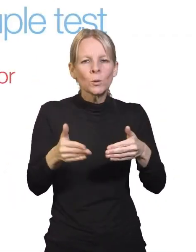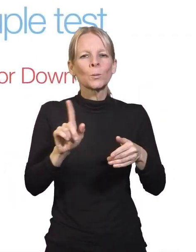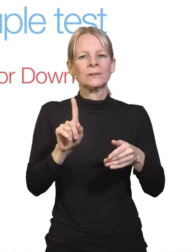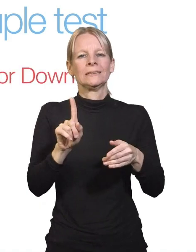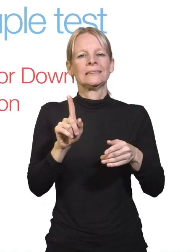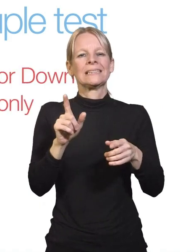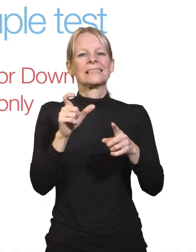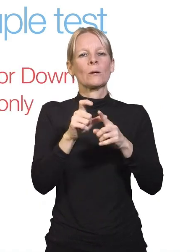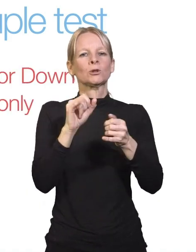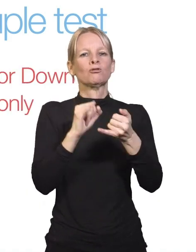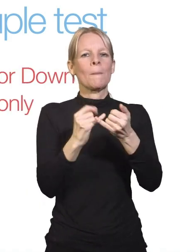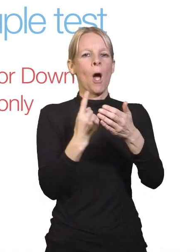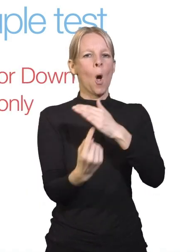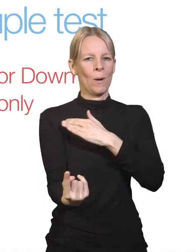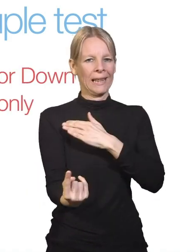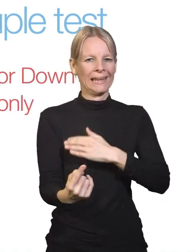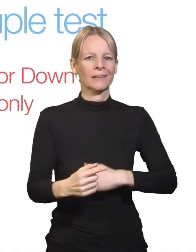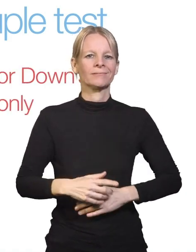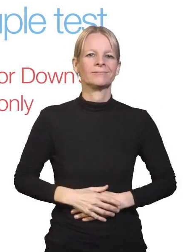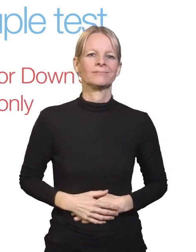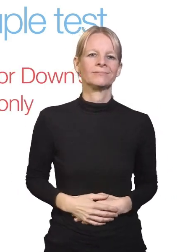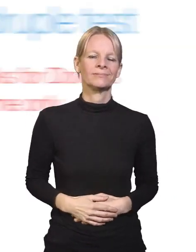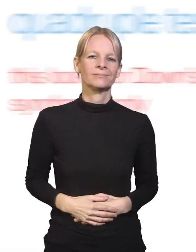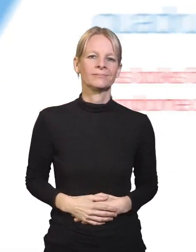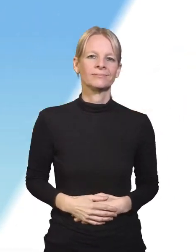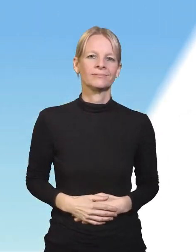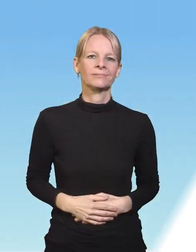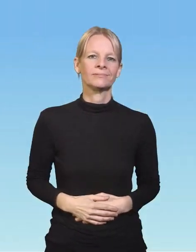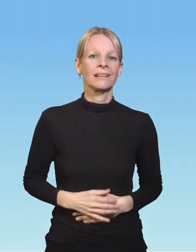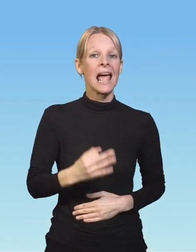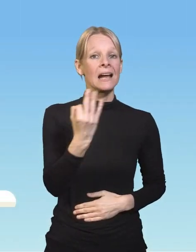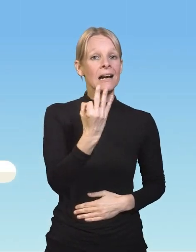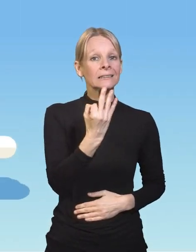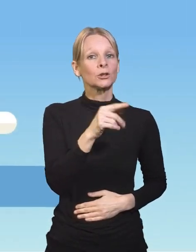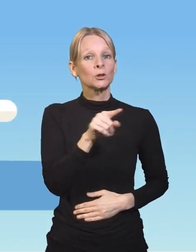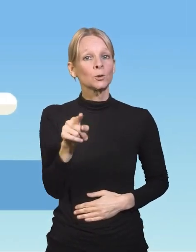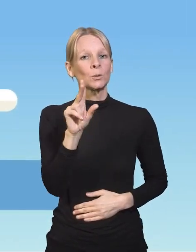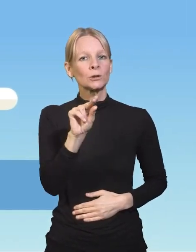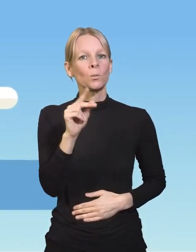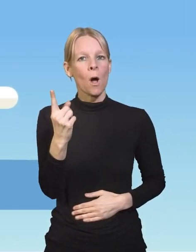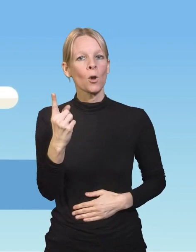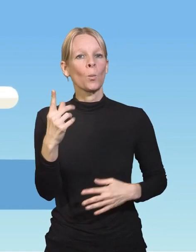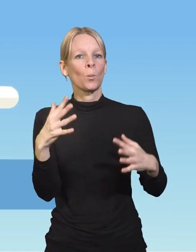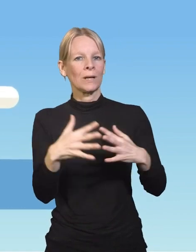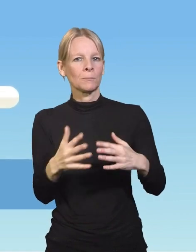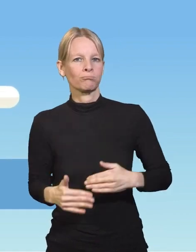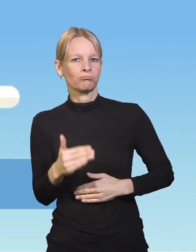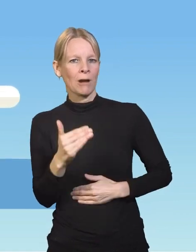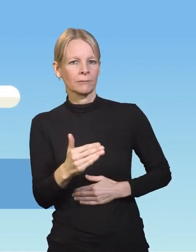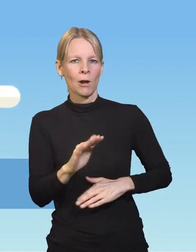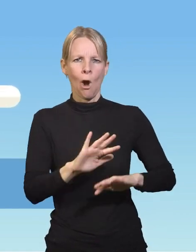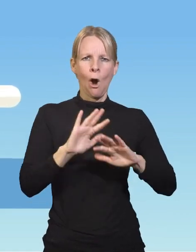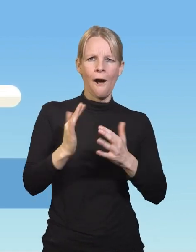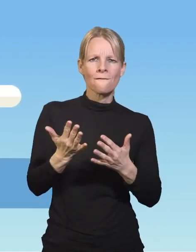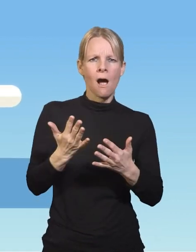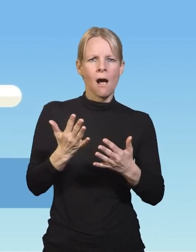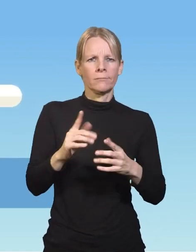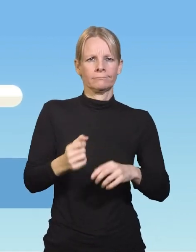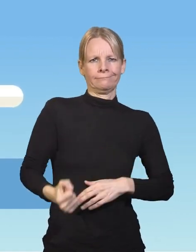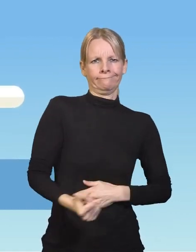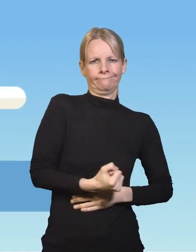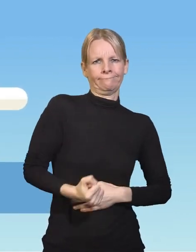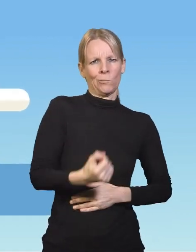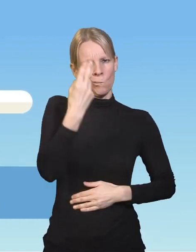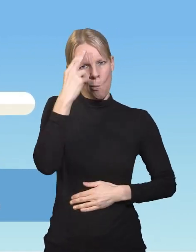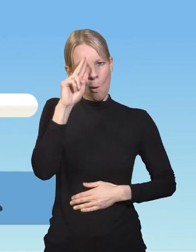pregnancy. This looks for Down syndrome only. Between 18 and 21 weeks of her pregnancy, Katie is offered